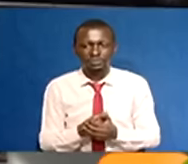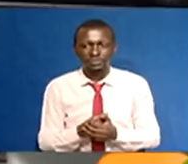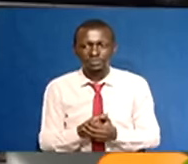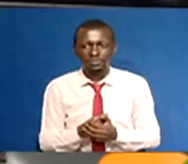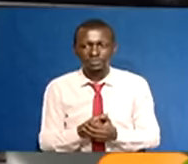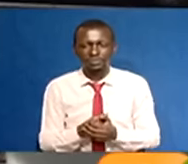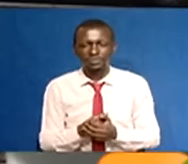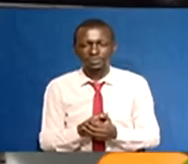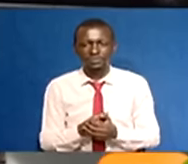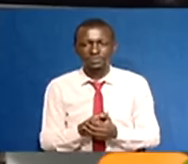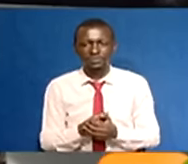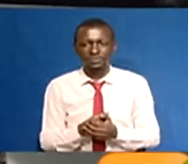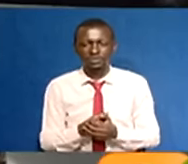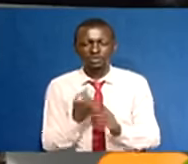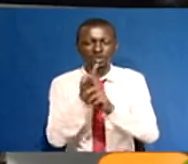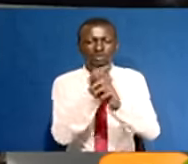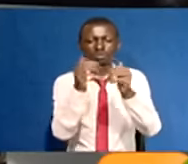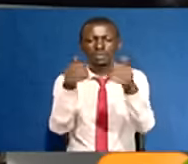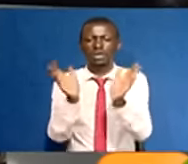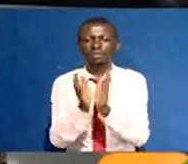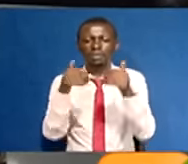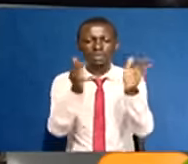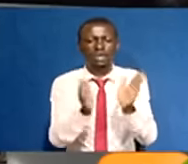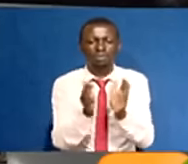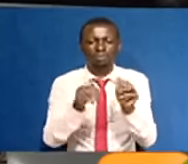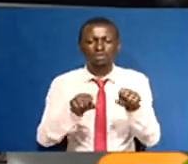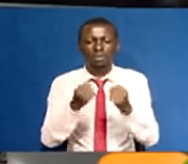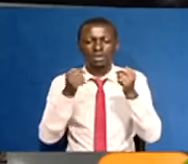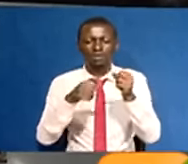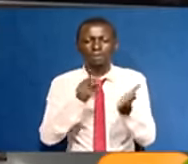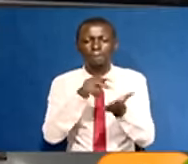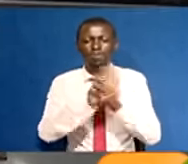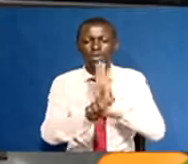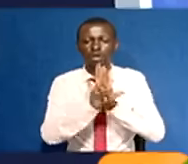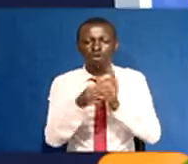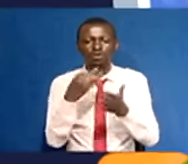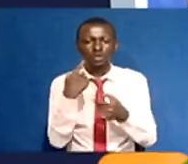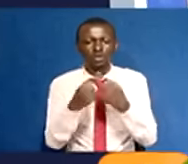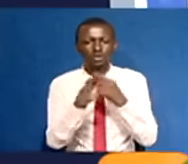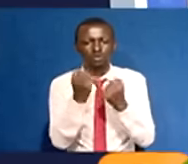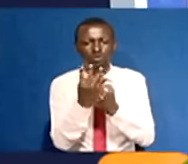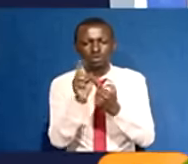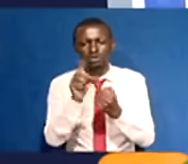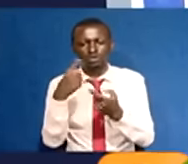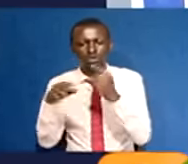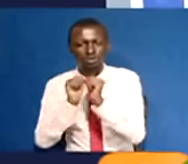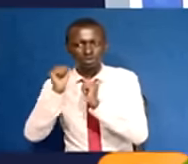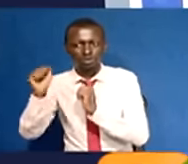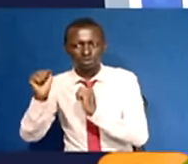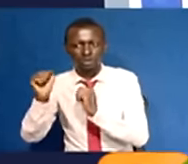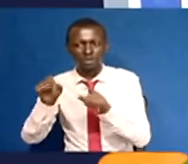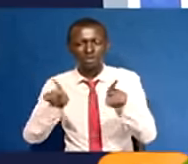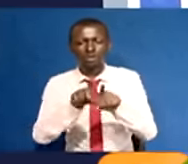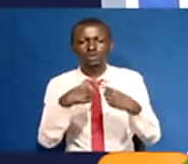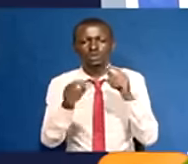Consultancy Limited and Value View Limited, contrary to procurement laws in the financial year 2014-2015